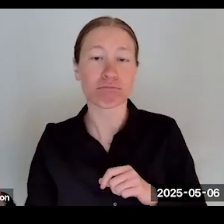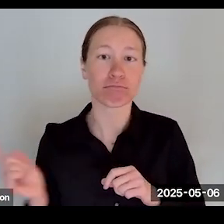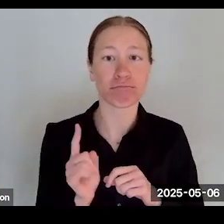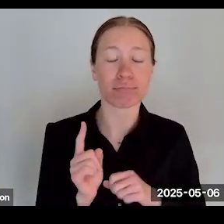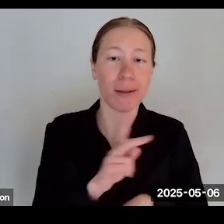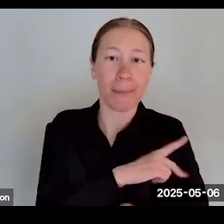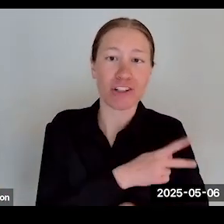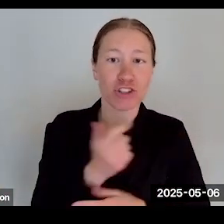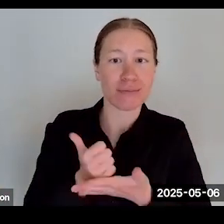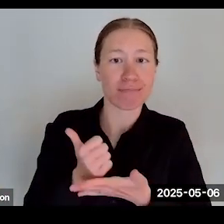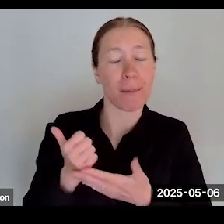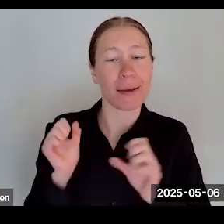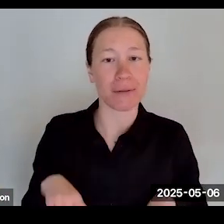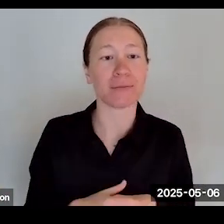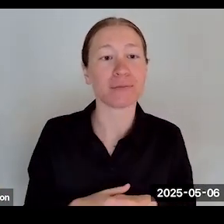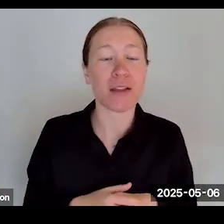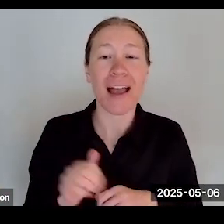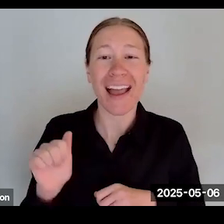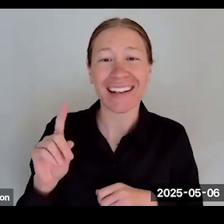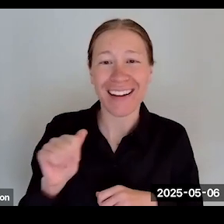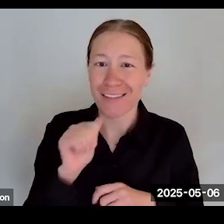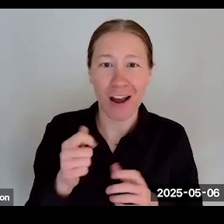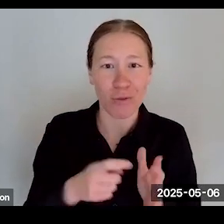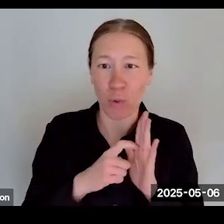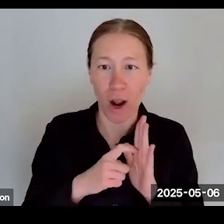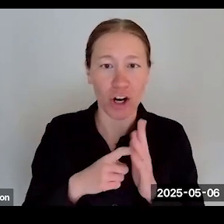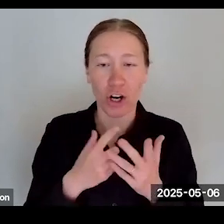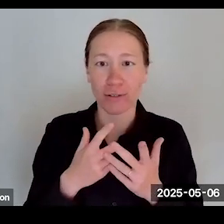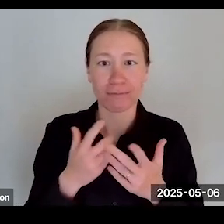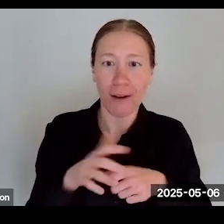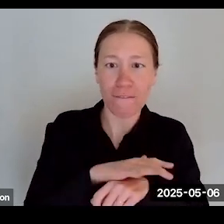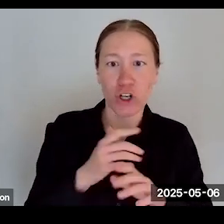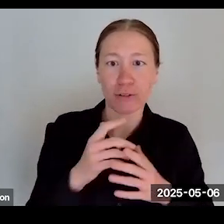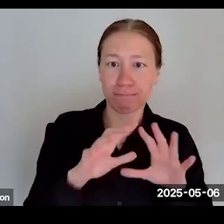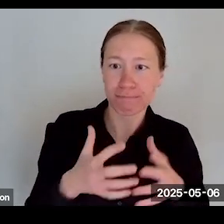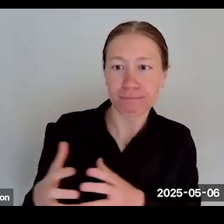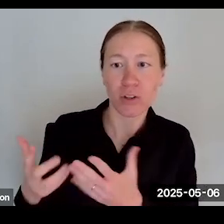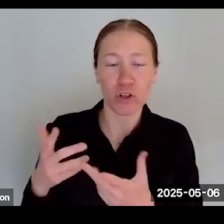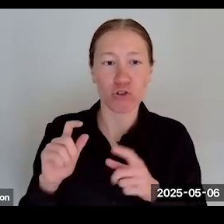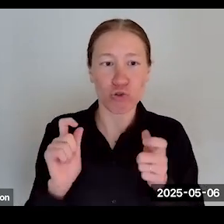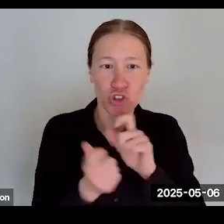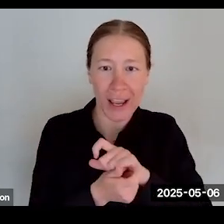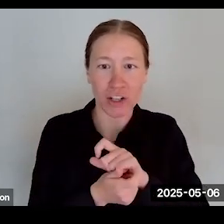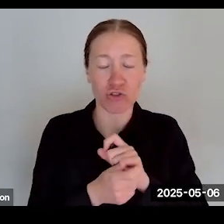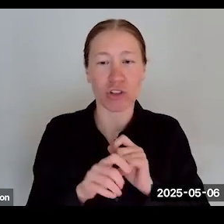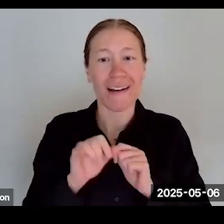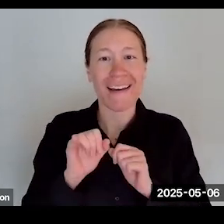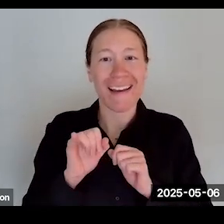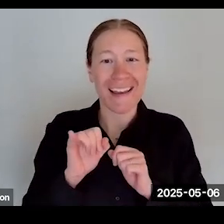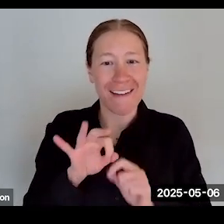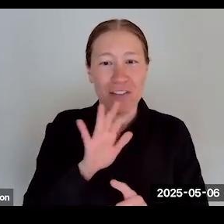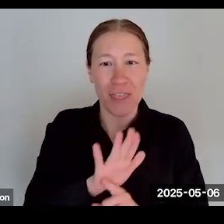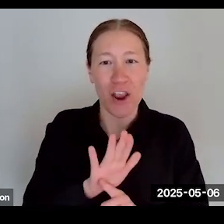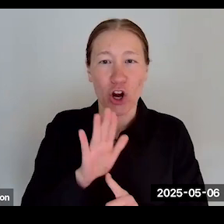The ADA does not require covered entities to modify policies, practices, or procedures if it fundamentally alters the nature